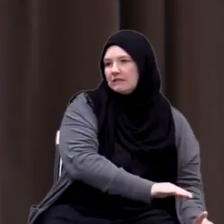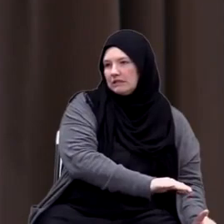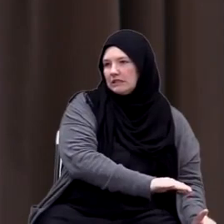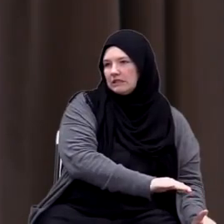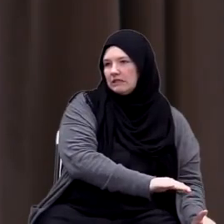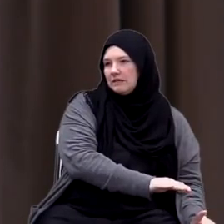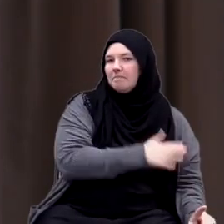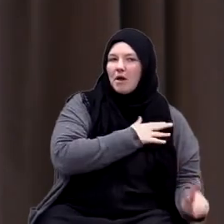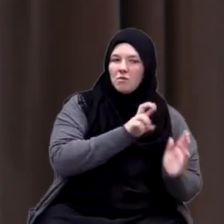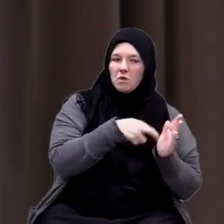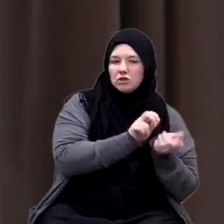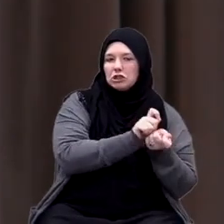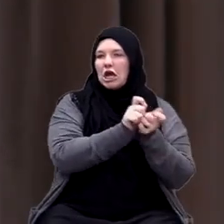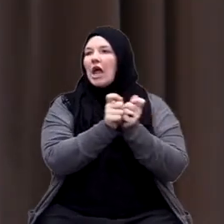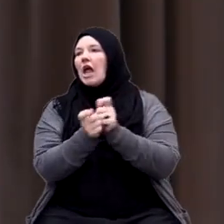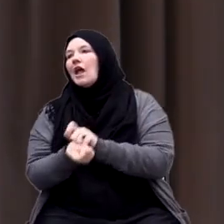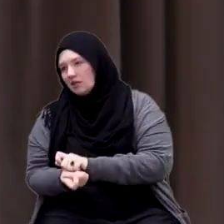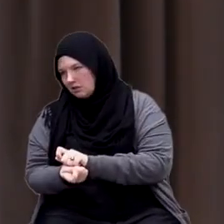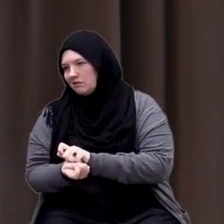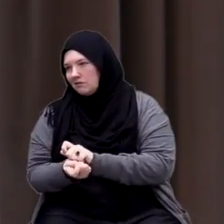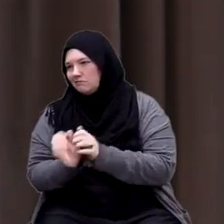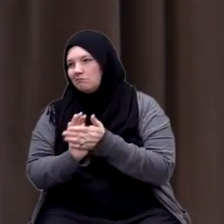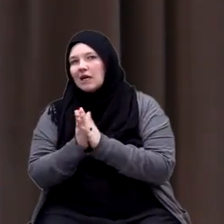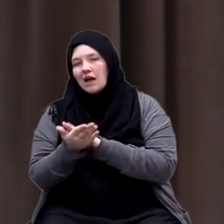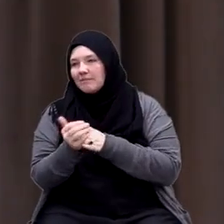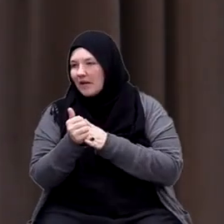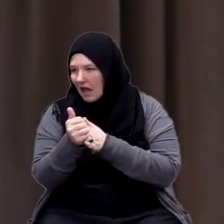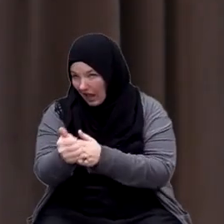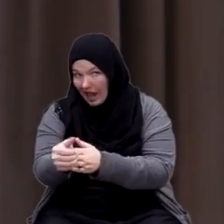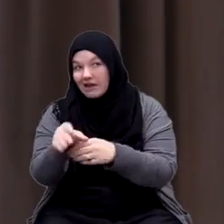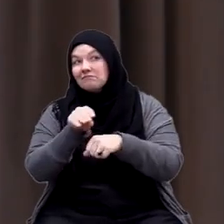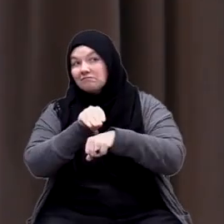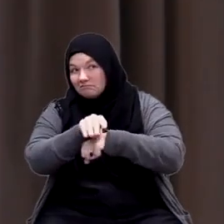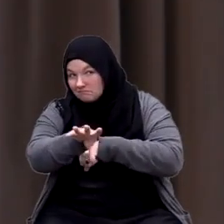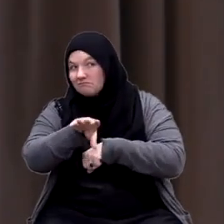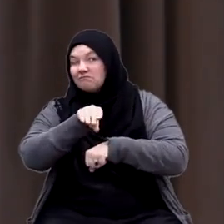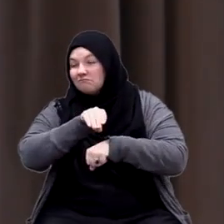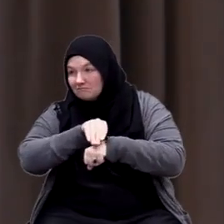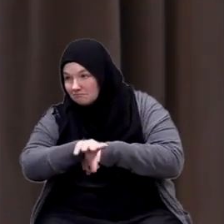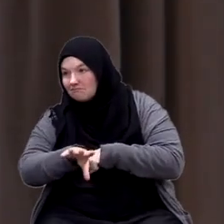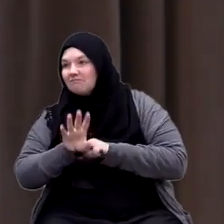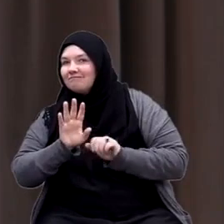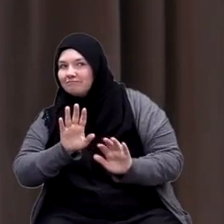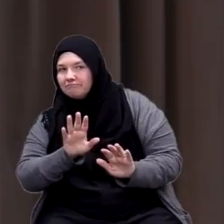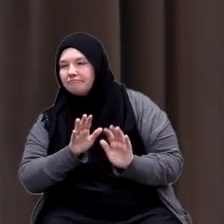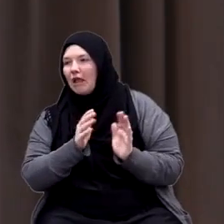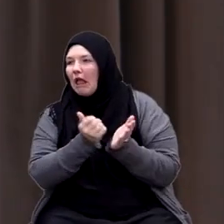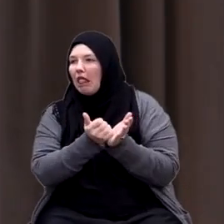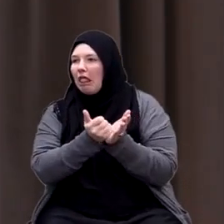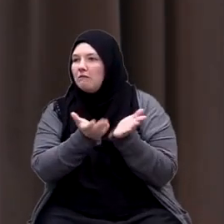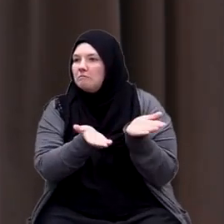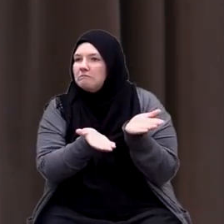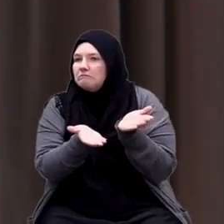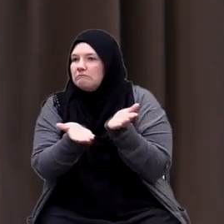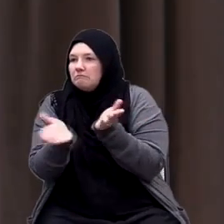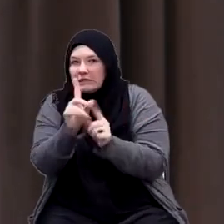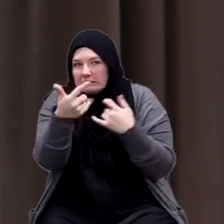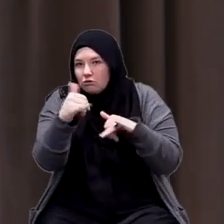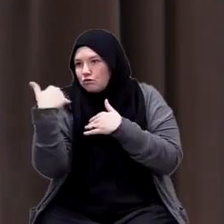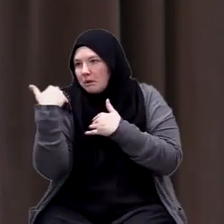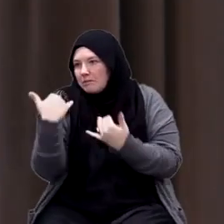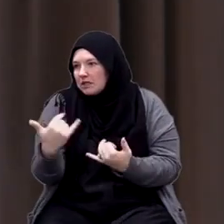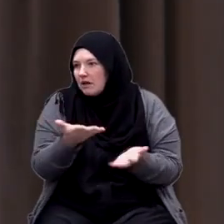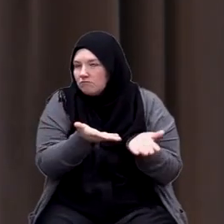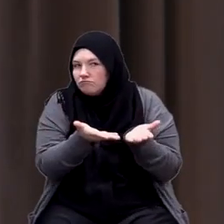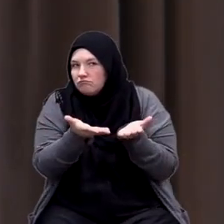they were younger. Your role is to guide, continue to advise, and to remind them,